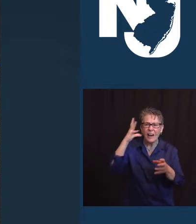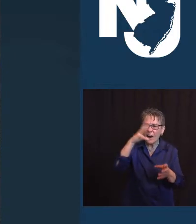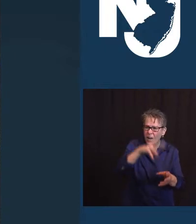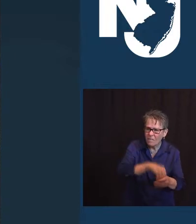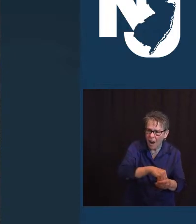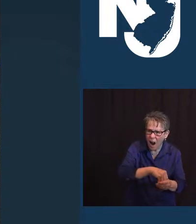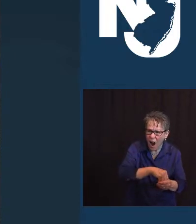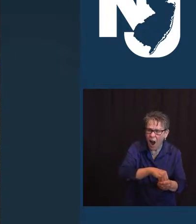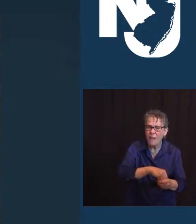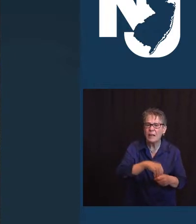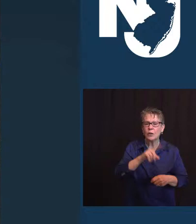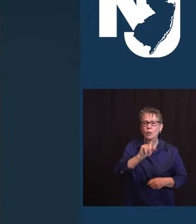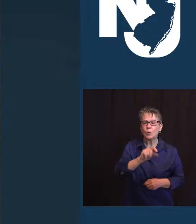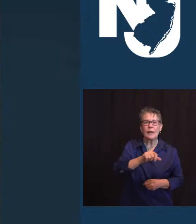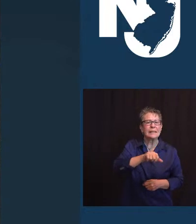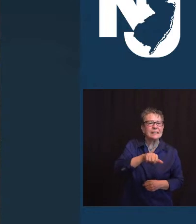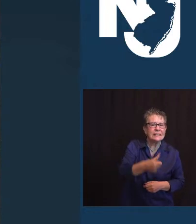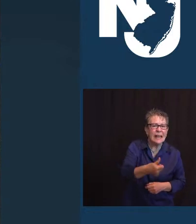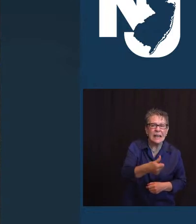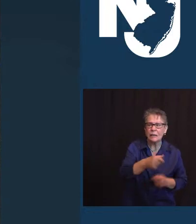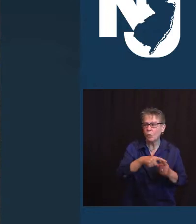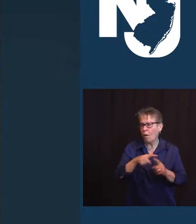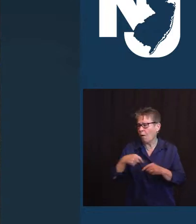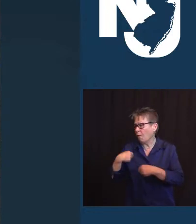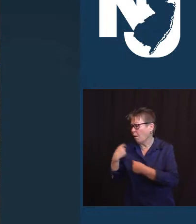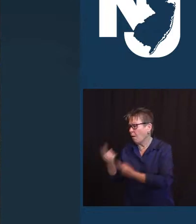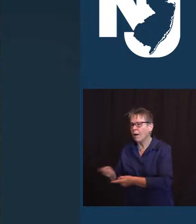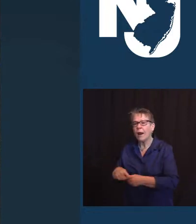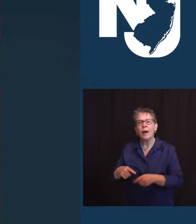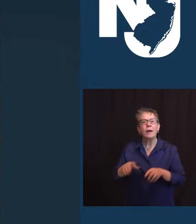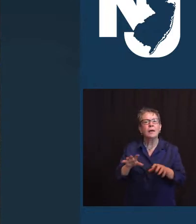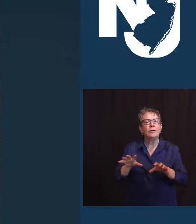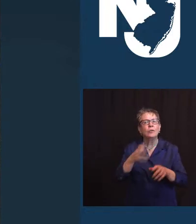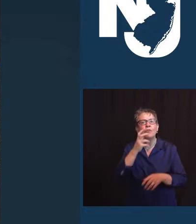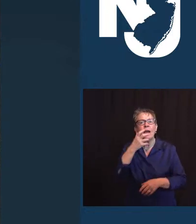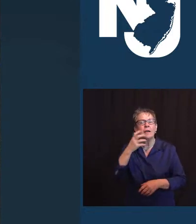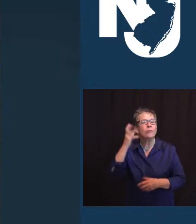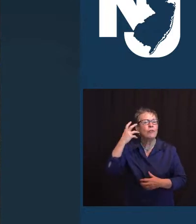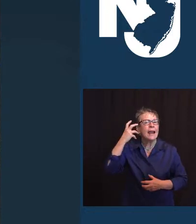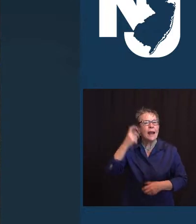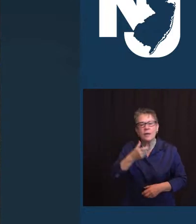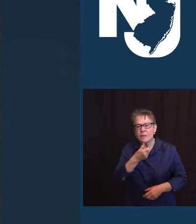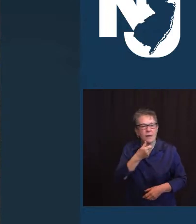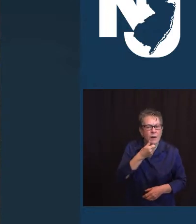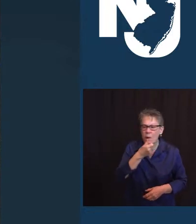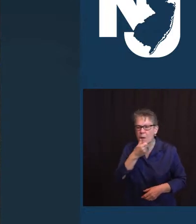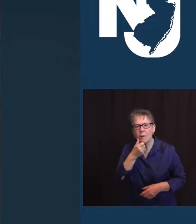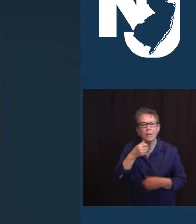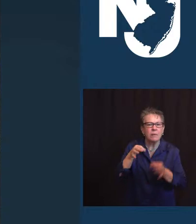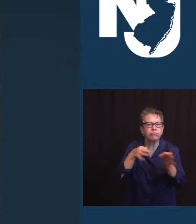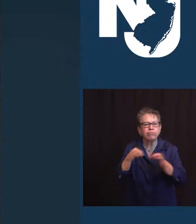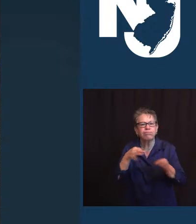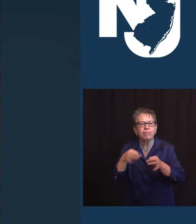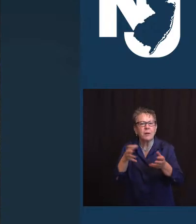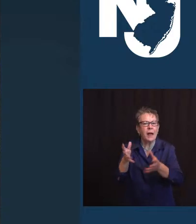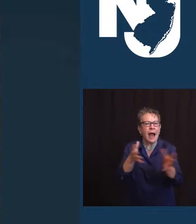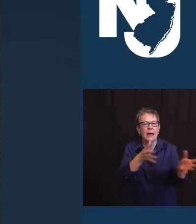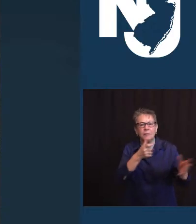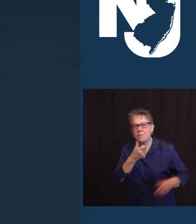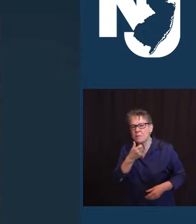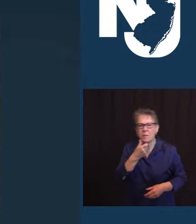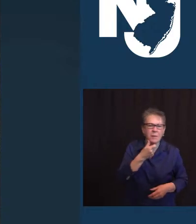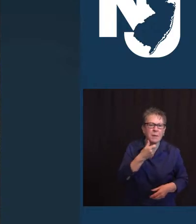and we send our thoughts and prayers to his family and the Scarlet Knights family. So as I mentioned earlier, and we'll get you an update on the score